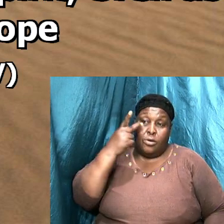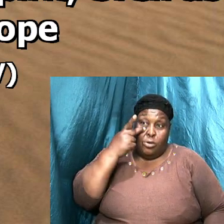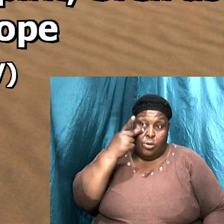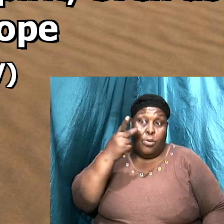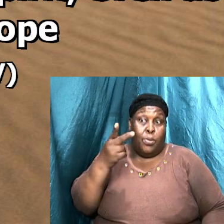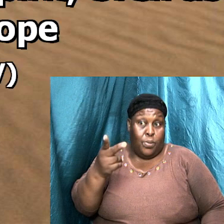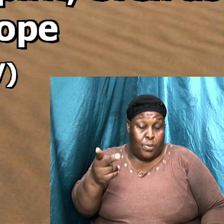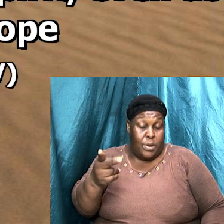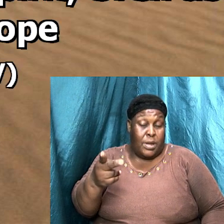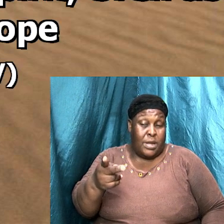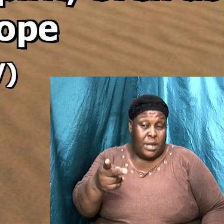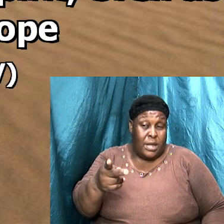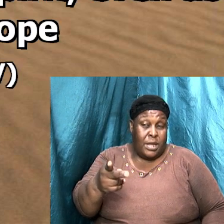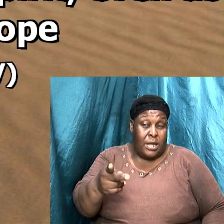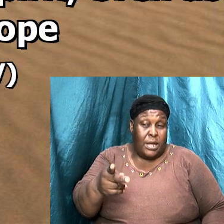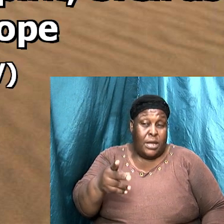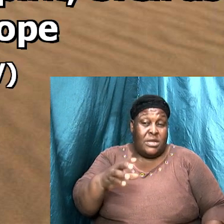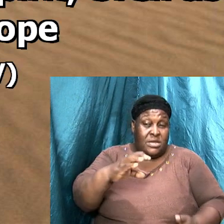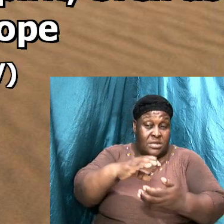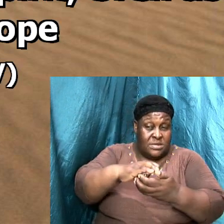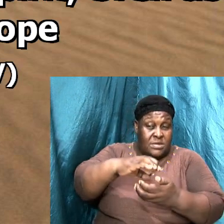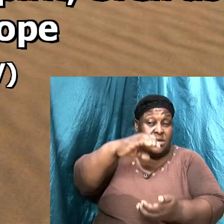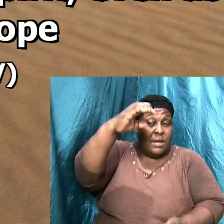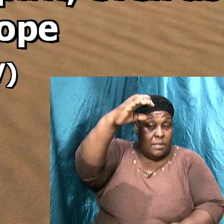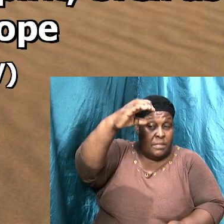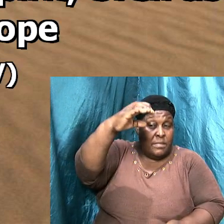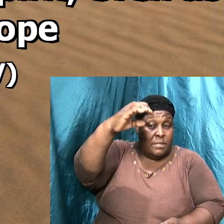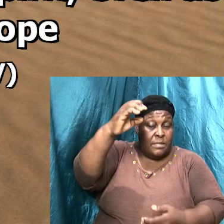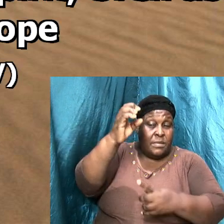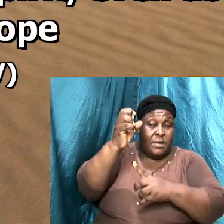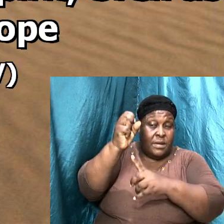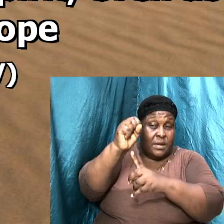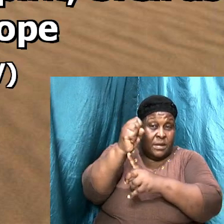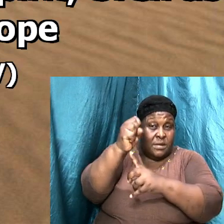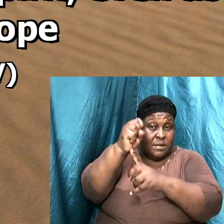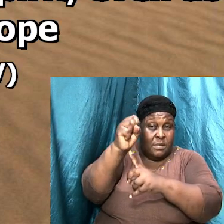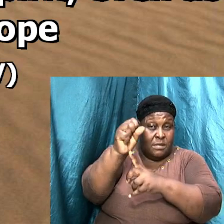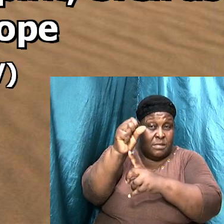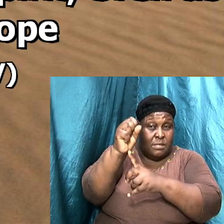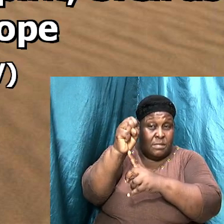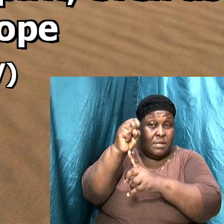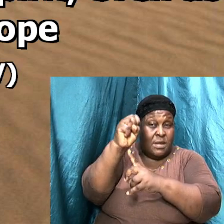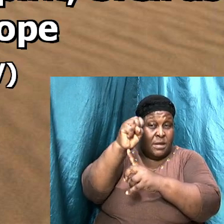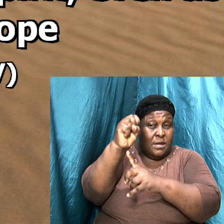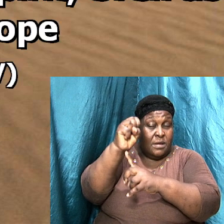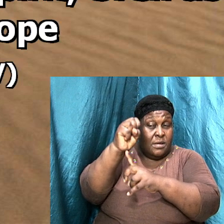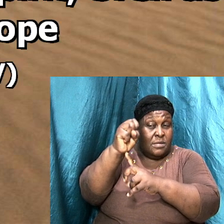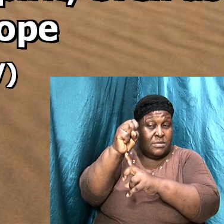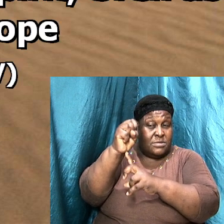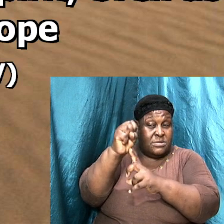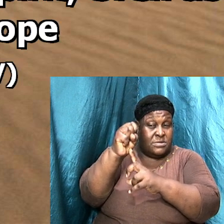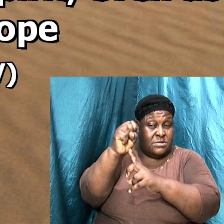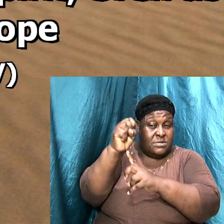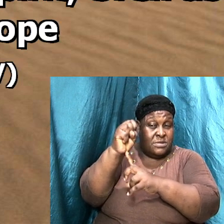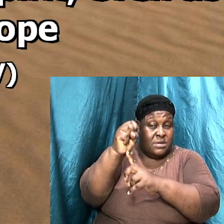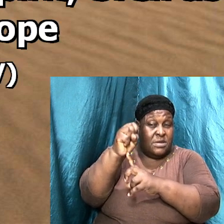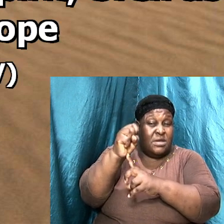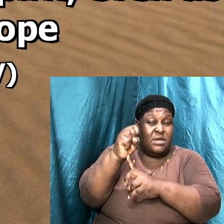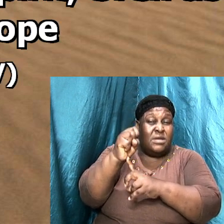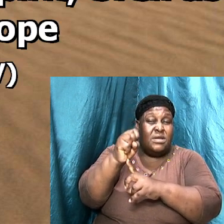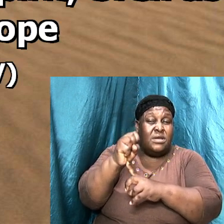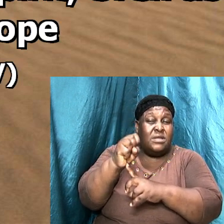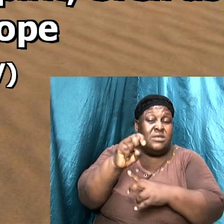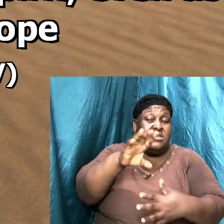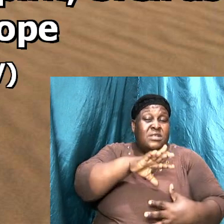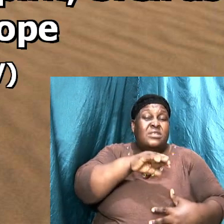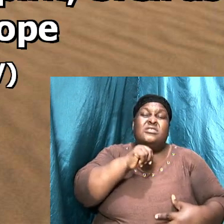it is capital S. Now, when we talk about, when we see the Bible mentions capital S, it is talking about not the Spirit